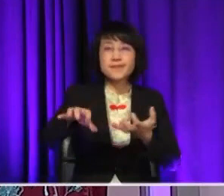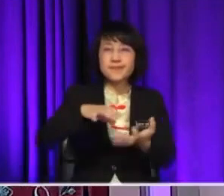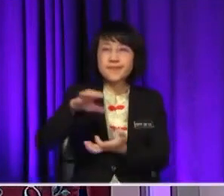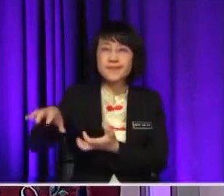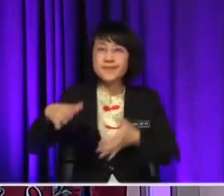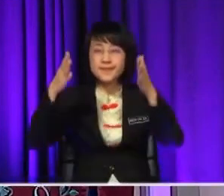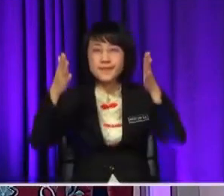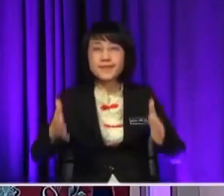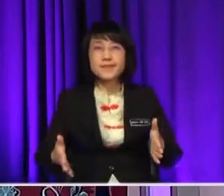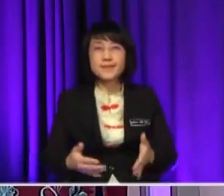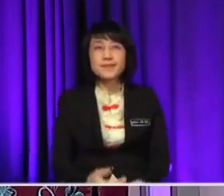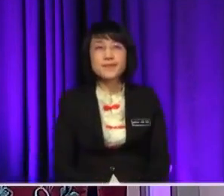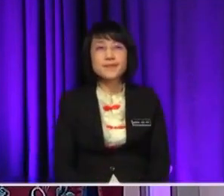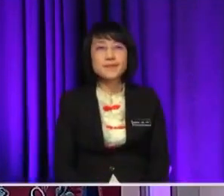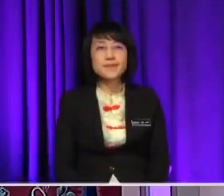person?